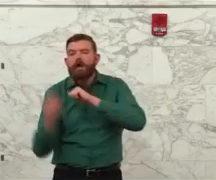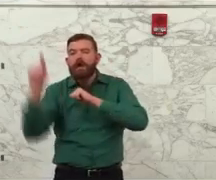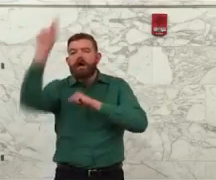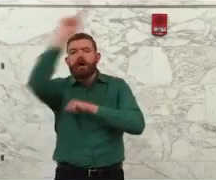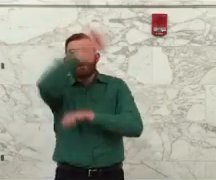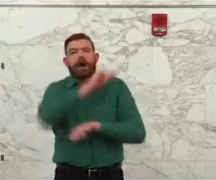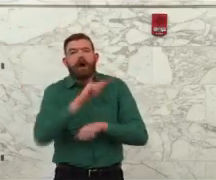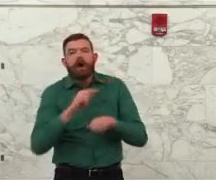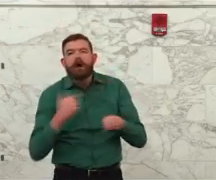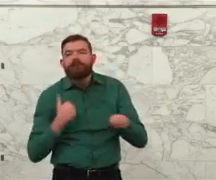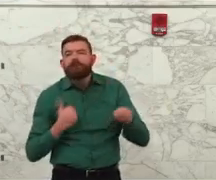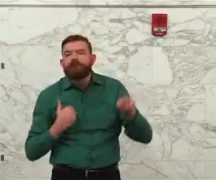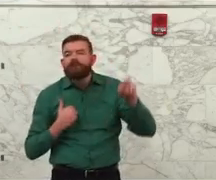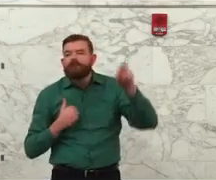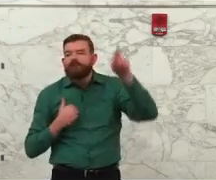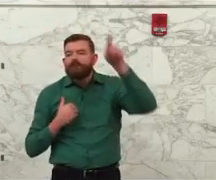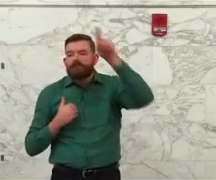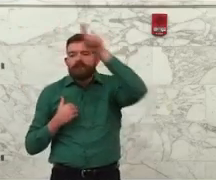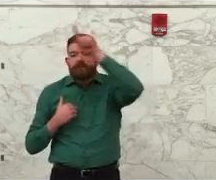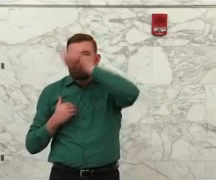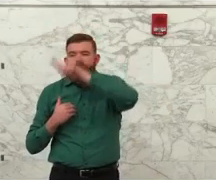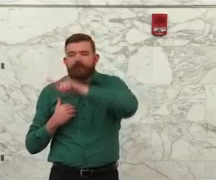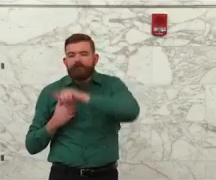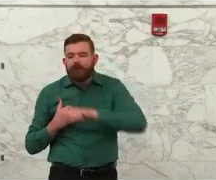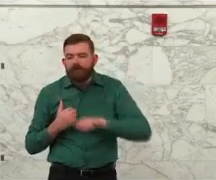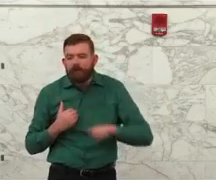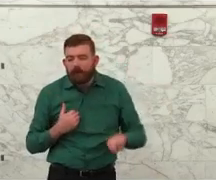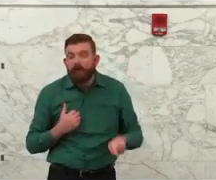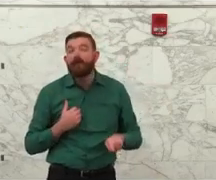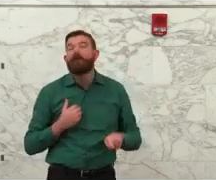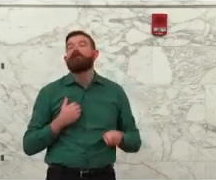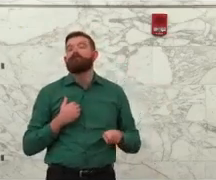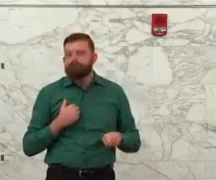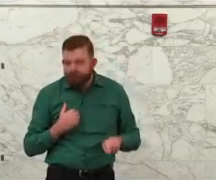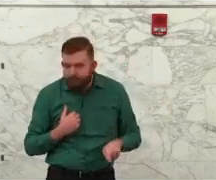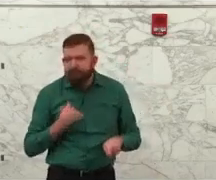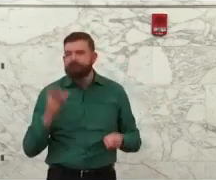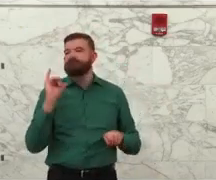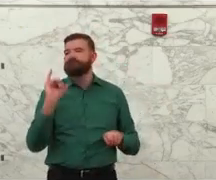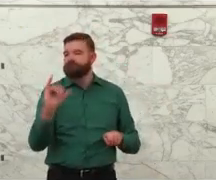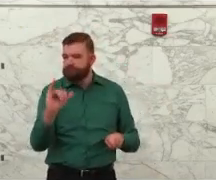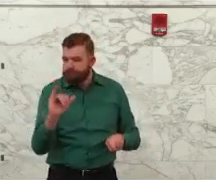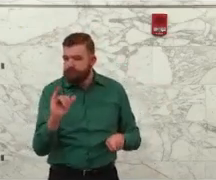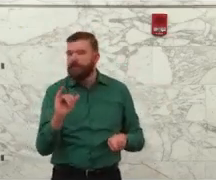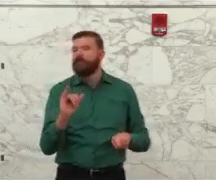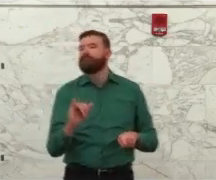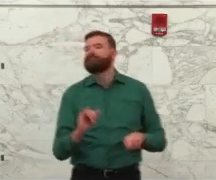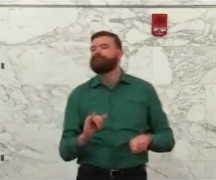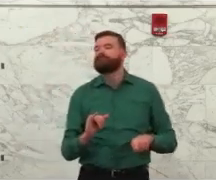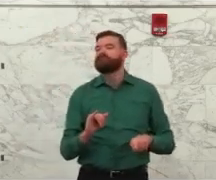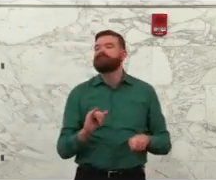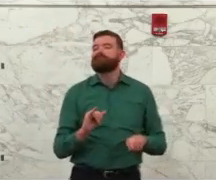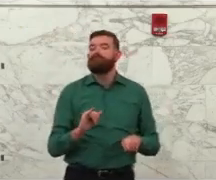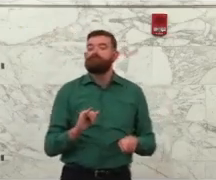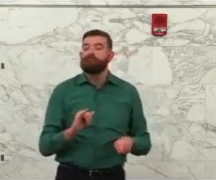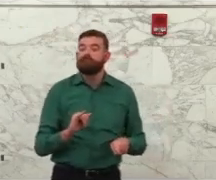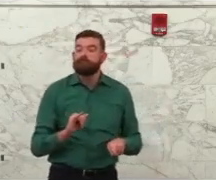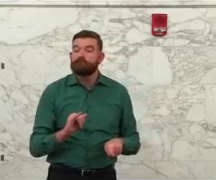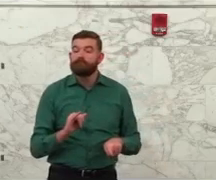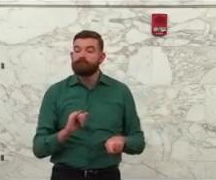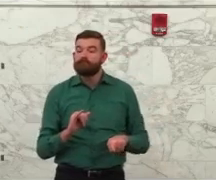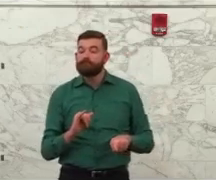develops the ventilators. One of the questions that came up amongst our physicians, the current ventilators that people use,